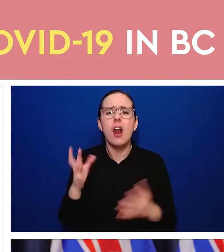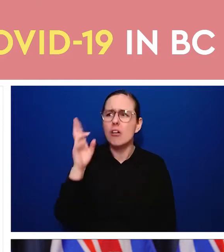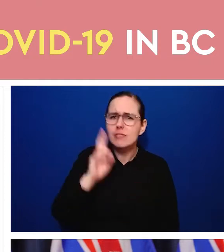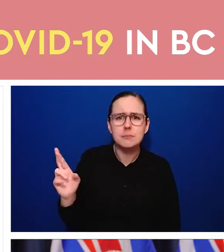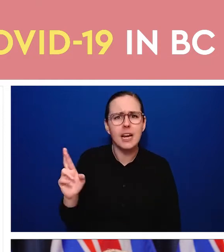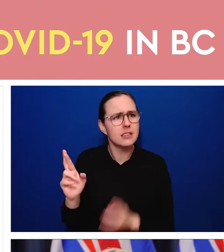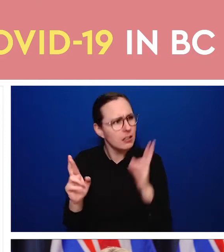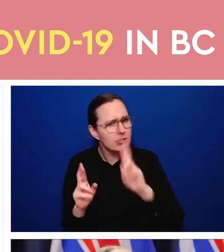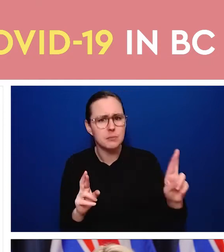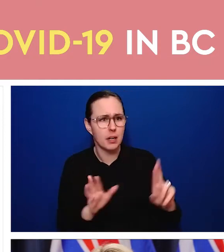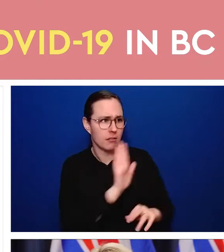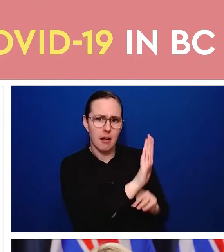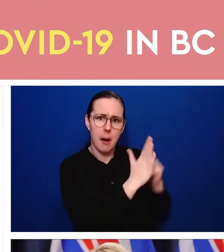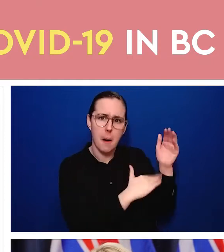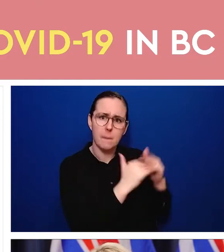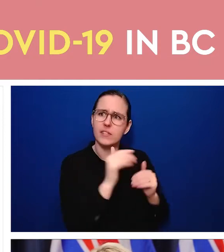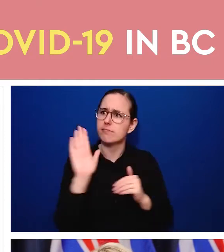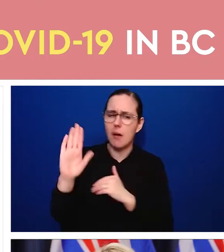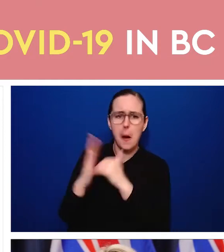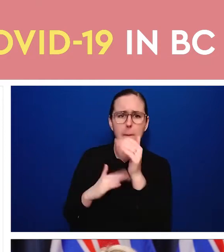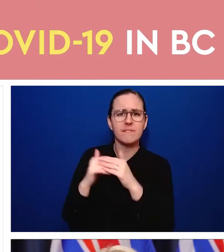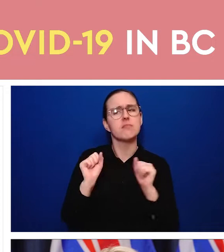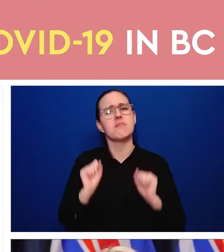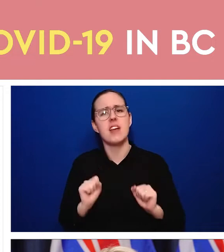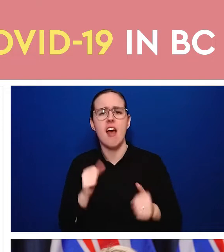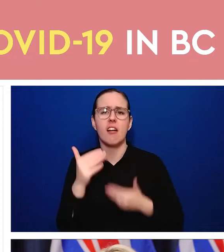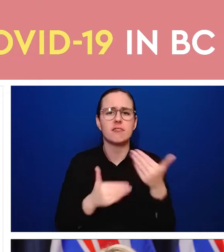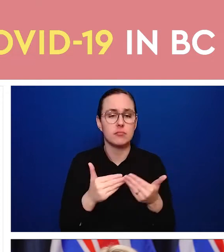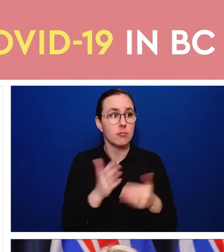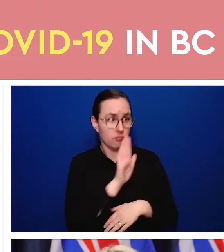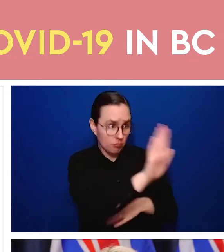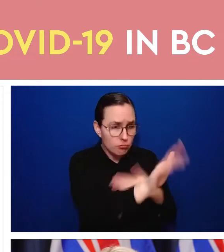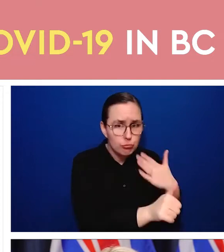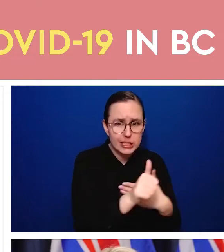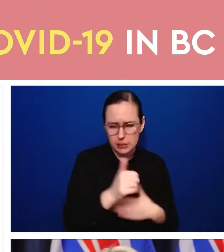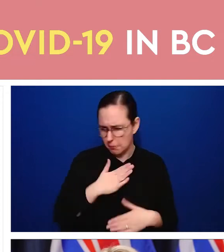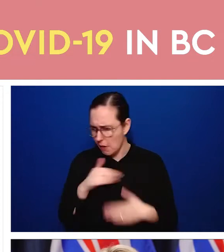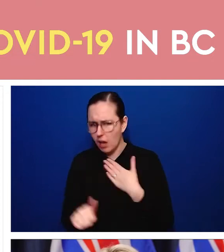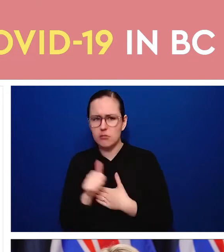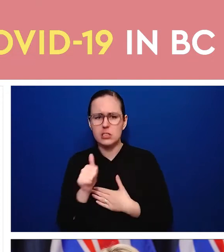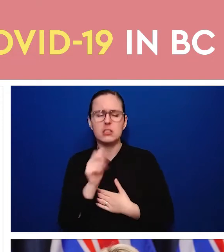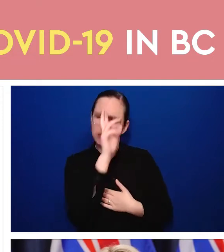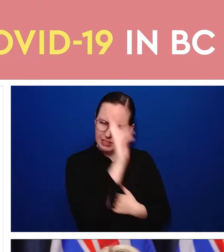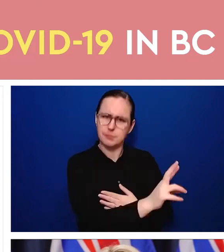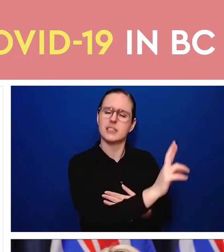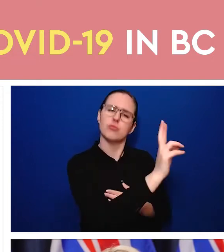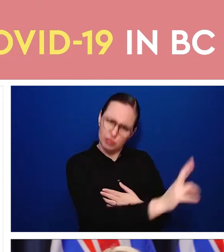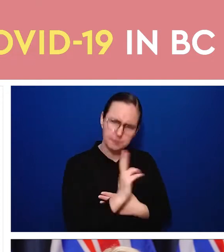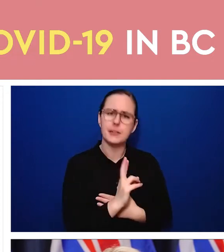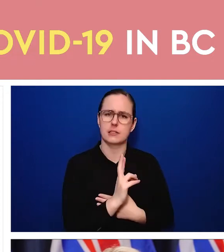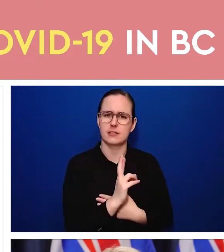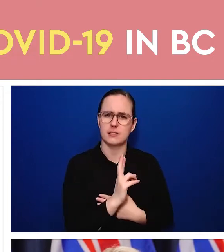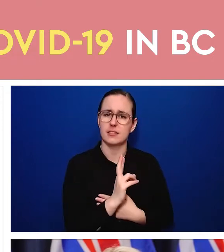levels. And we've talked about this in a number of different ways. We all have our own risk, and we may not be aware